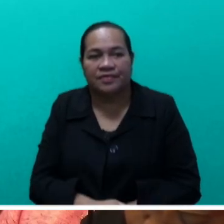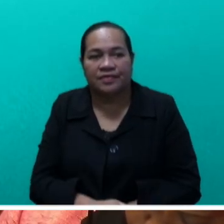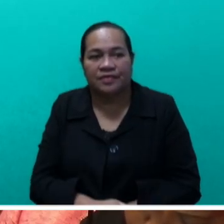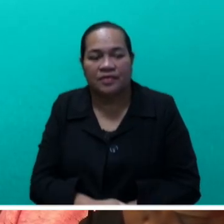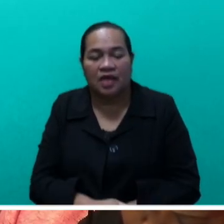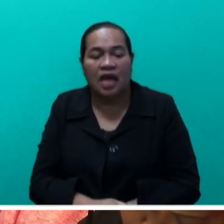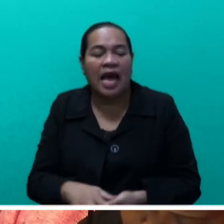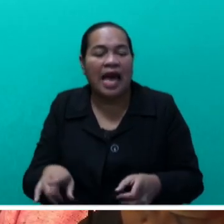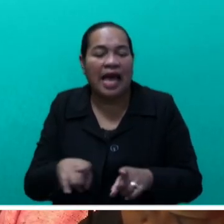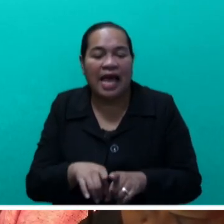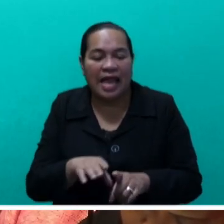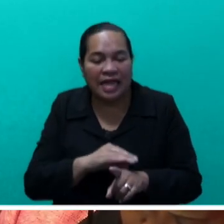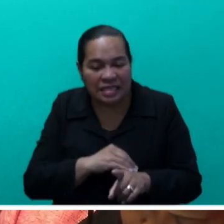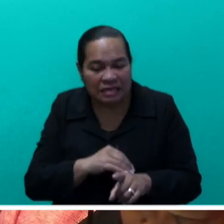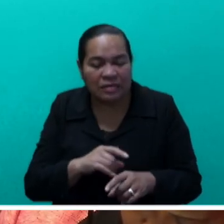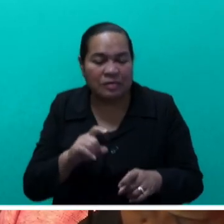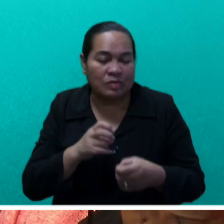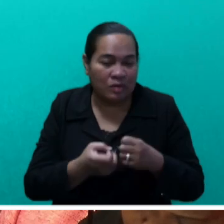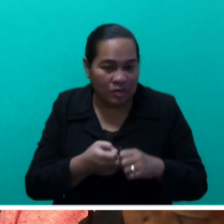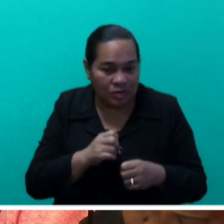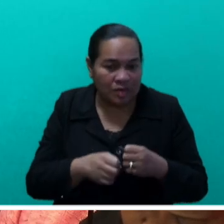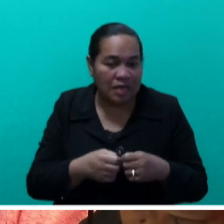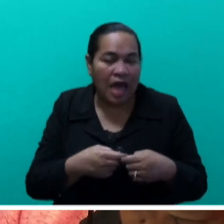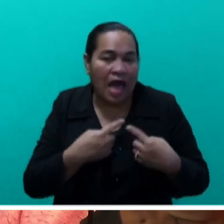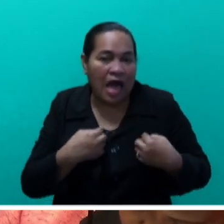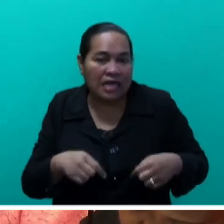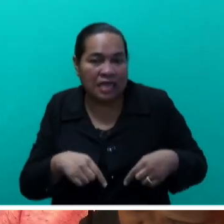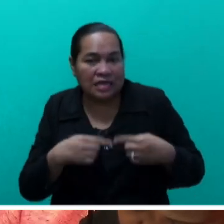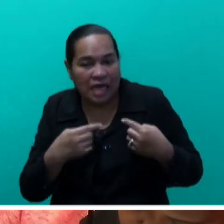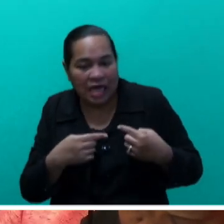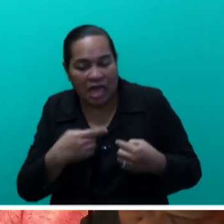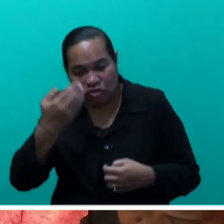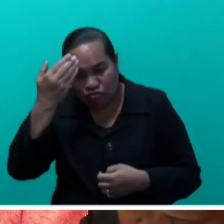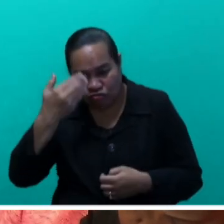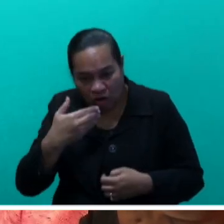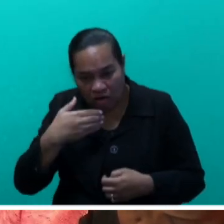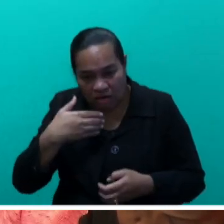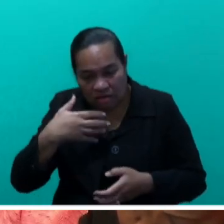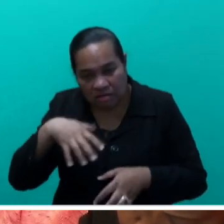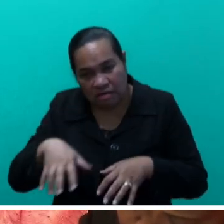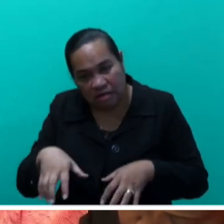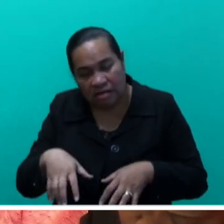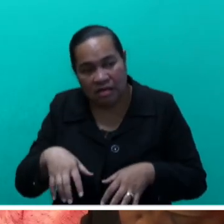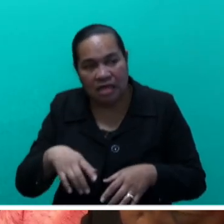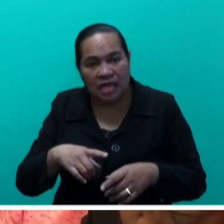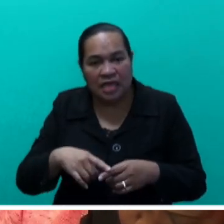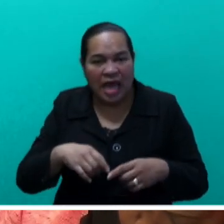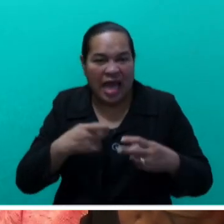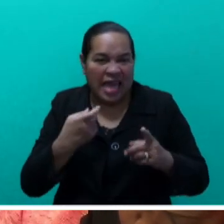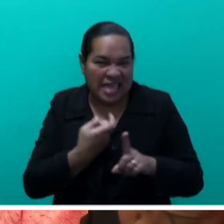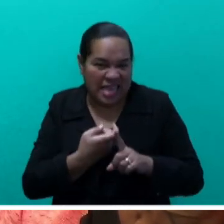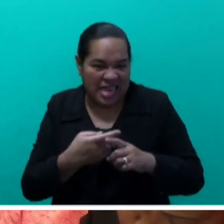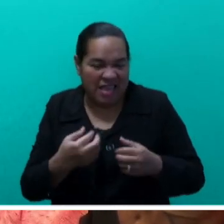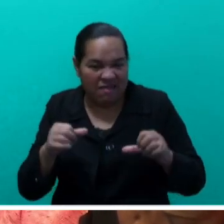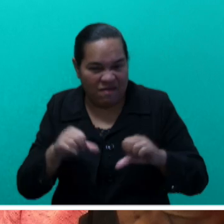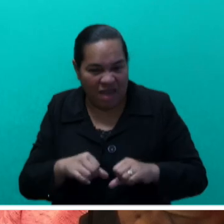Complications such as coronary artery disease or heart attacks, stroke, kidney disease, kidney failure, vision